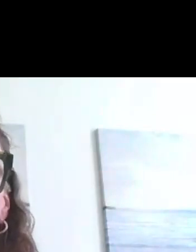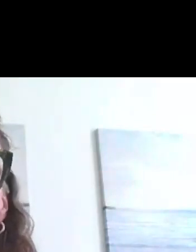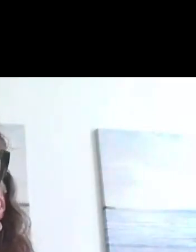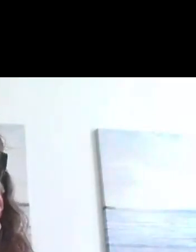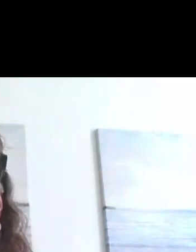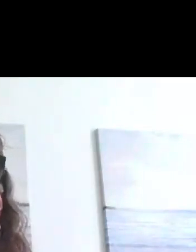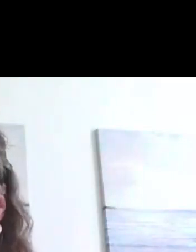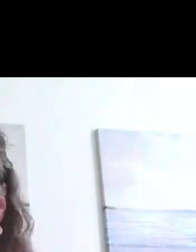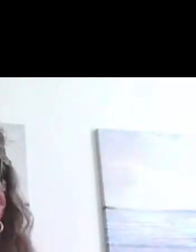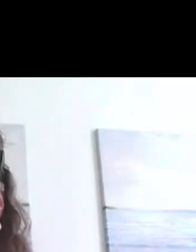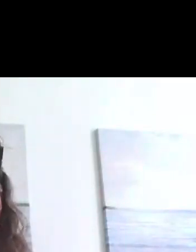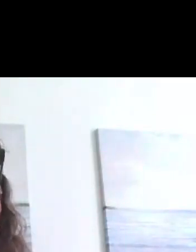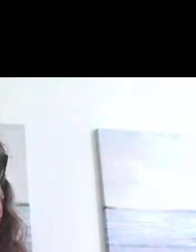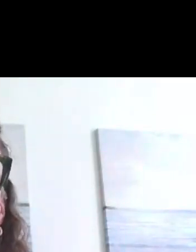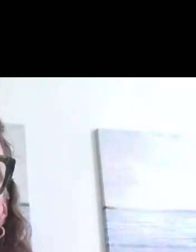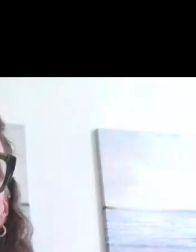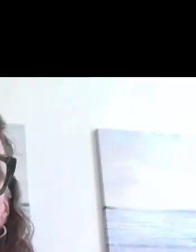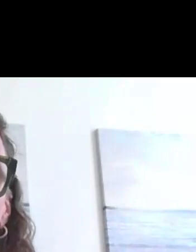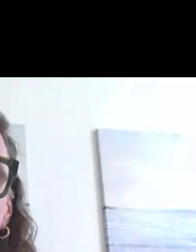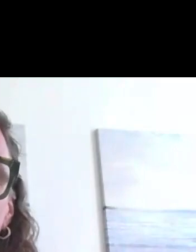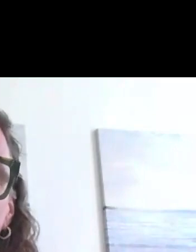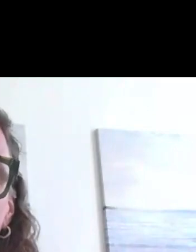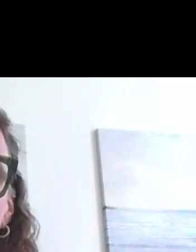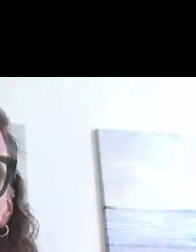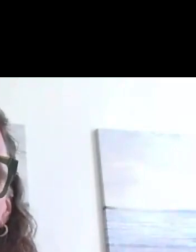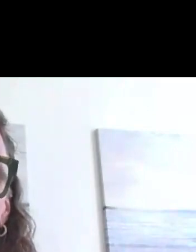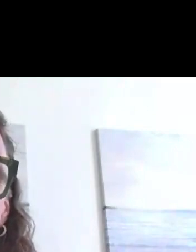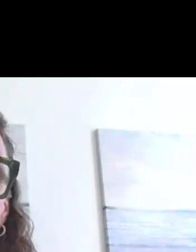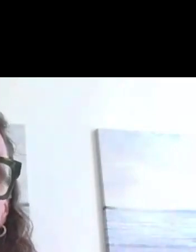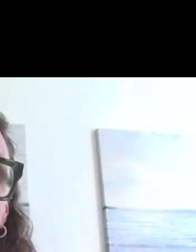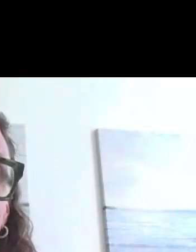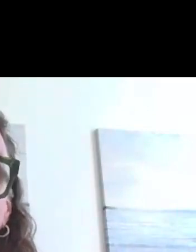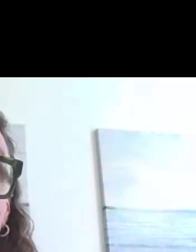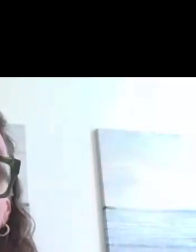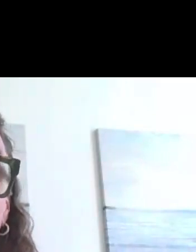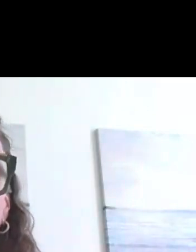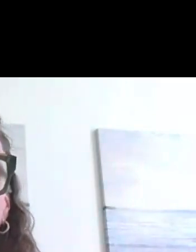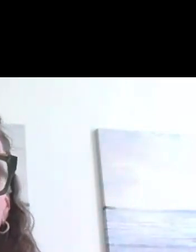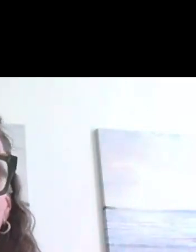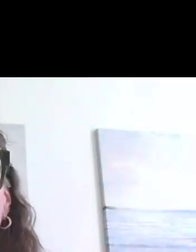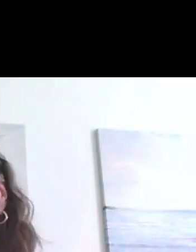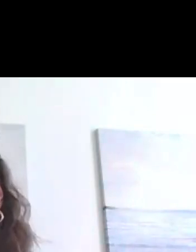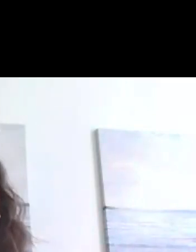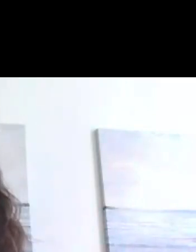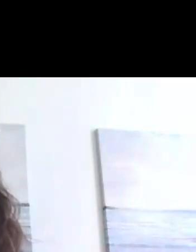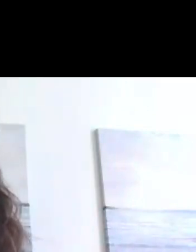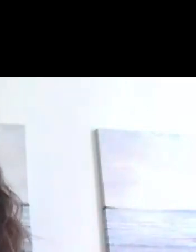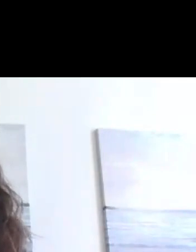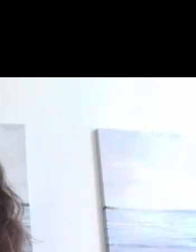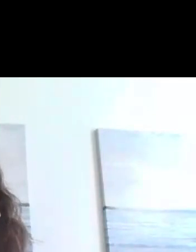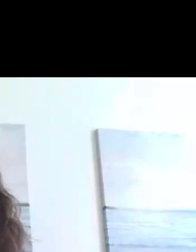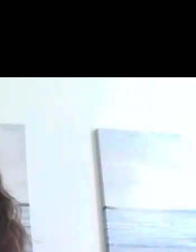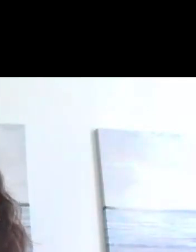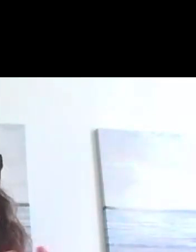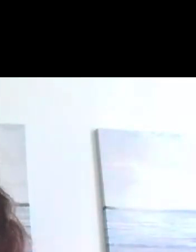priorities for him and the first partner. I'll be weighing in on family caregiving as well. And we just want to stay in good touch, keep the